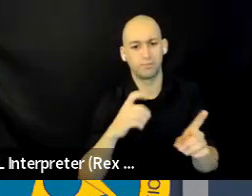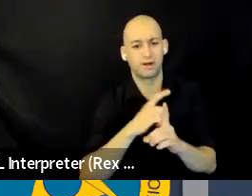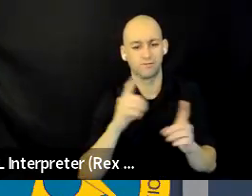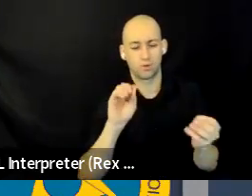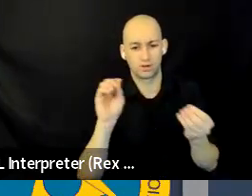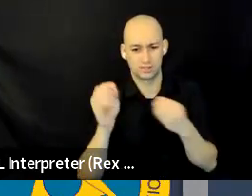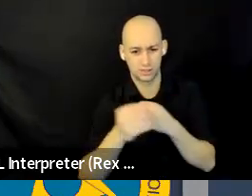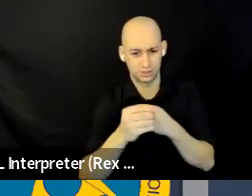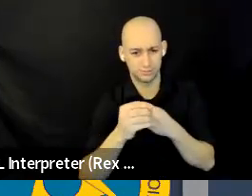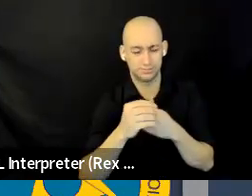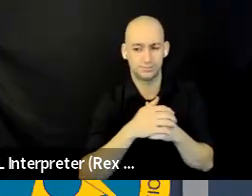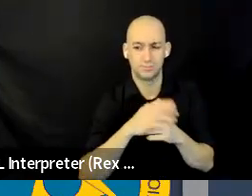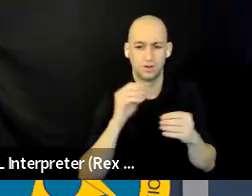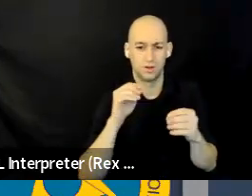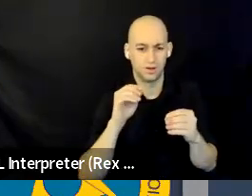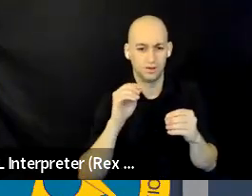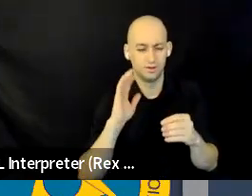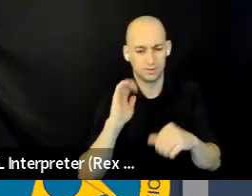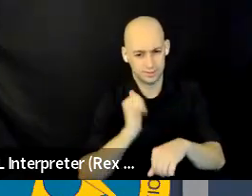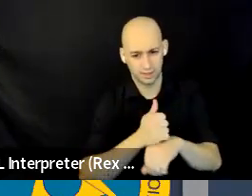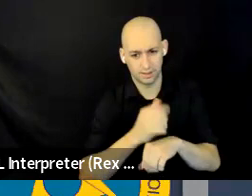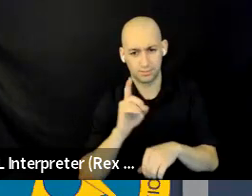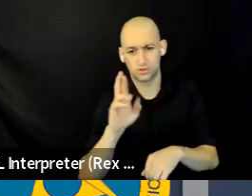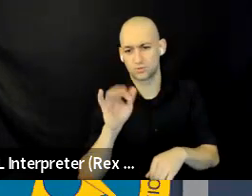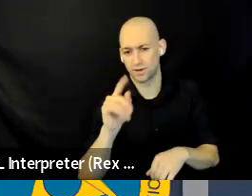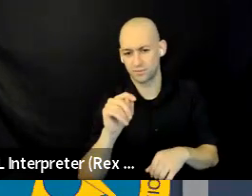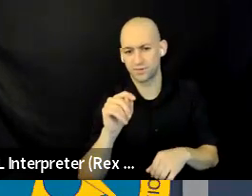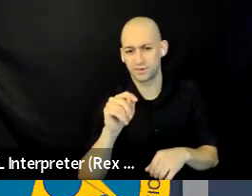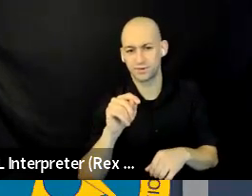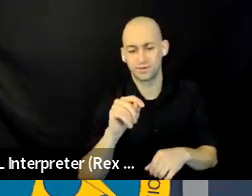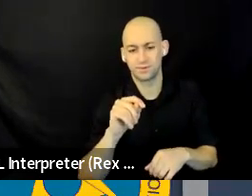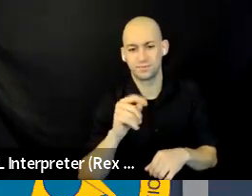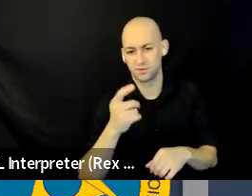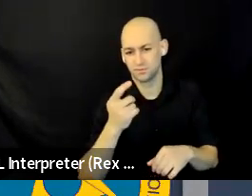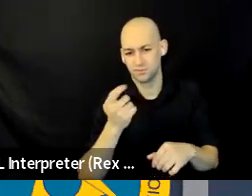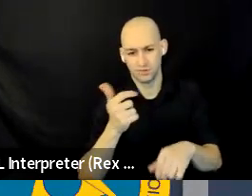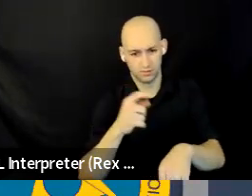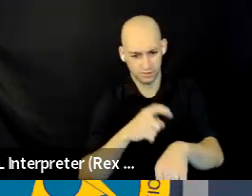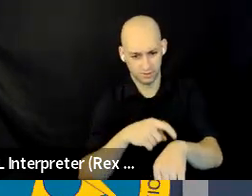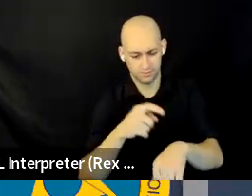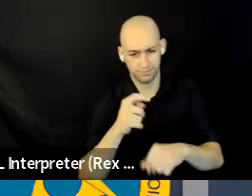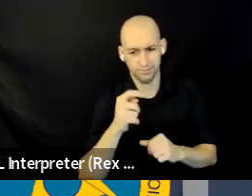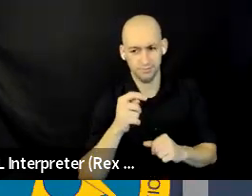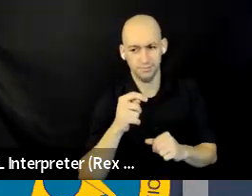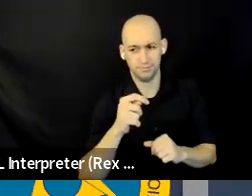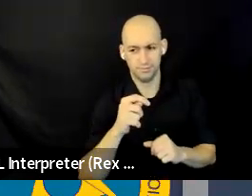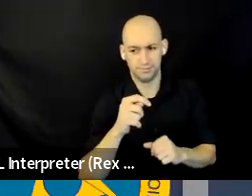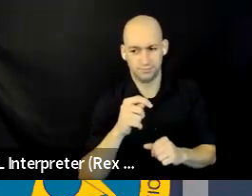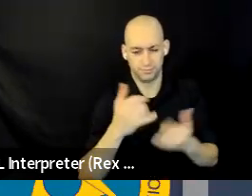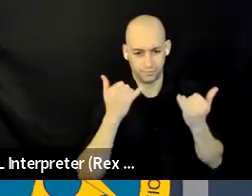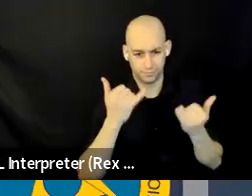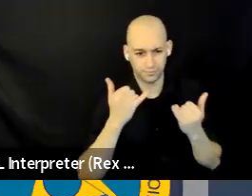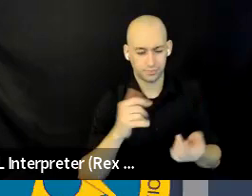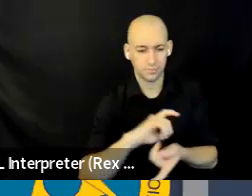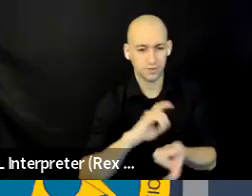and interests to put this draft report together in a pretty short timeline, right? They didn't have a ton of time. And then are going to be expected to turn around the full